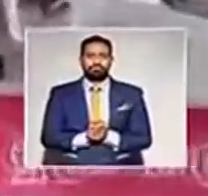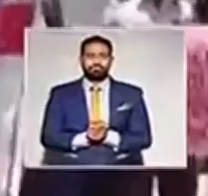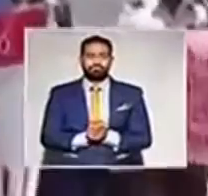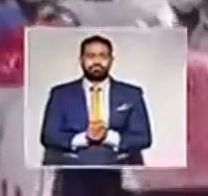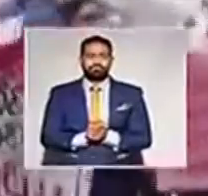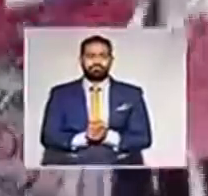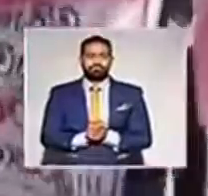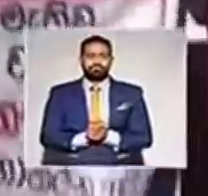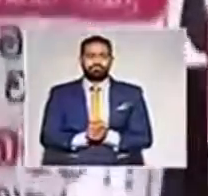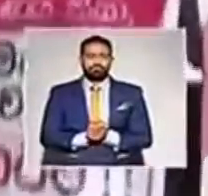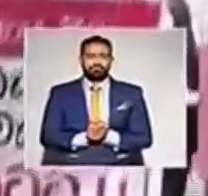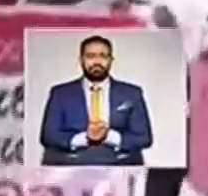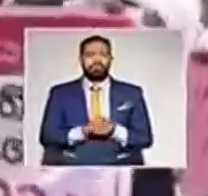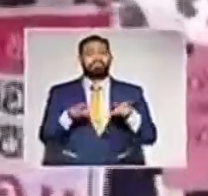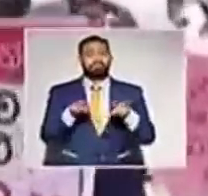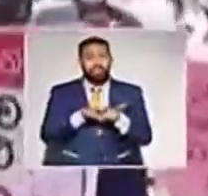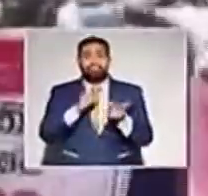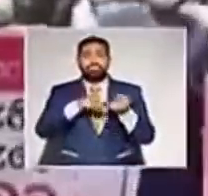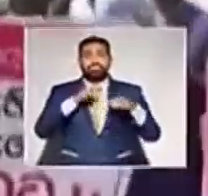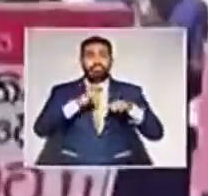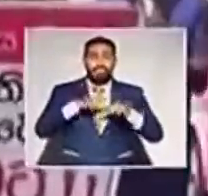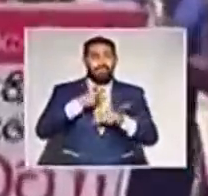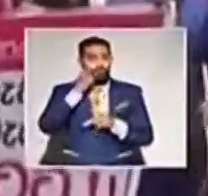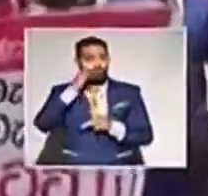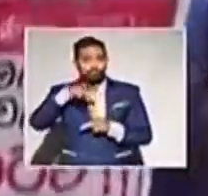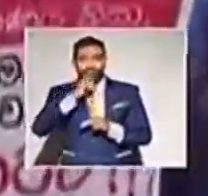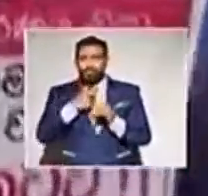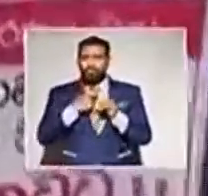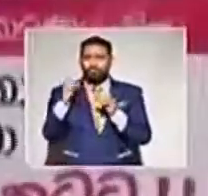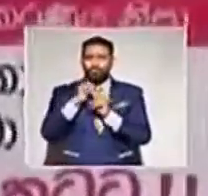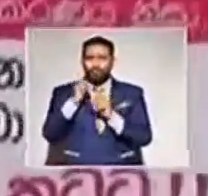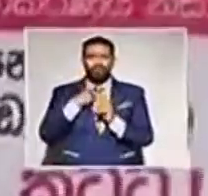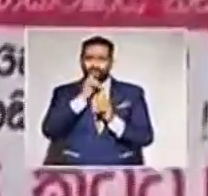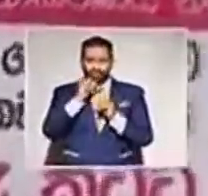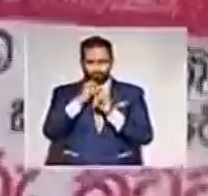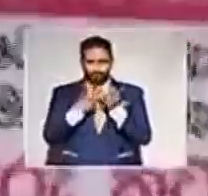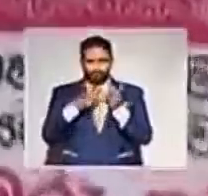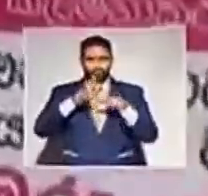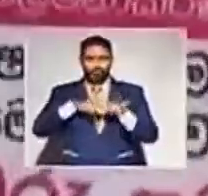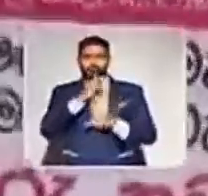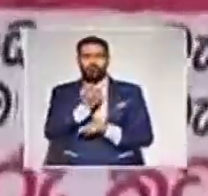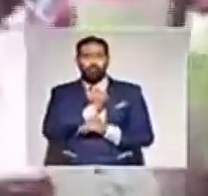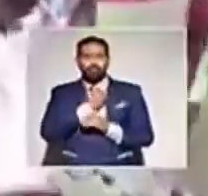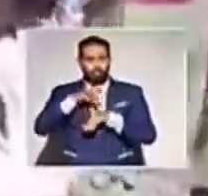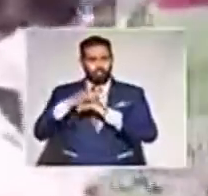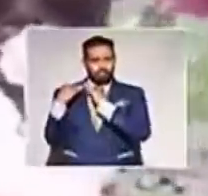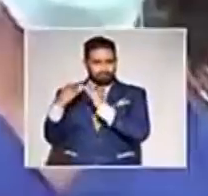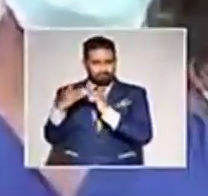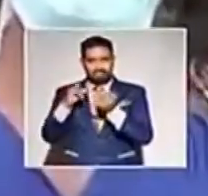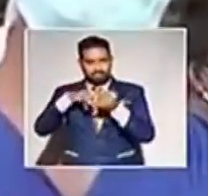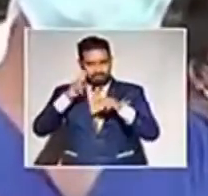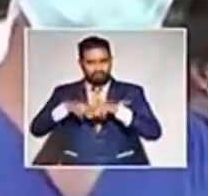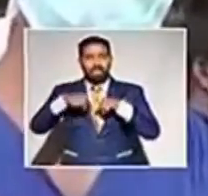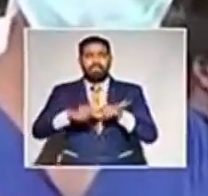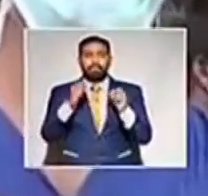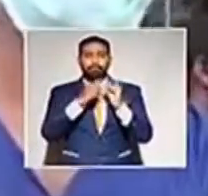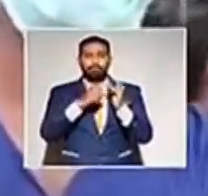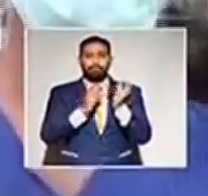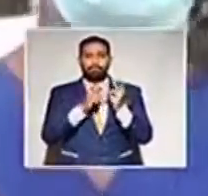Employees of the Professor Seneka Bibile Memorial Hospital marched towards the Bibile town and then returned back to hospital.